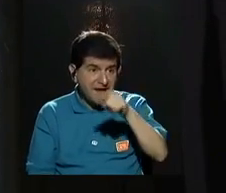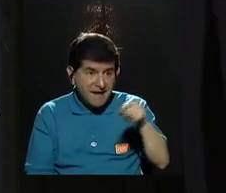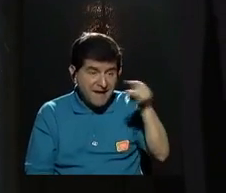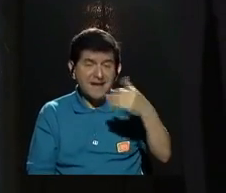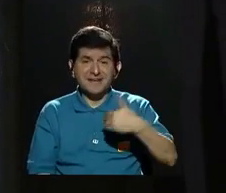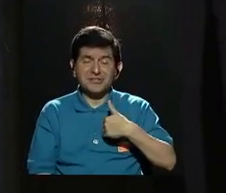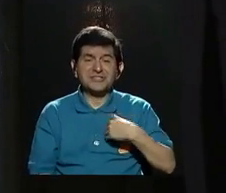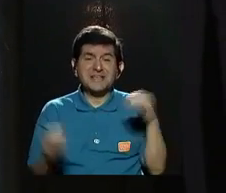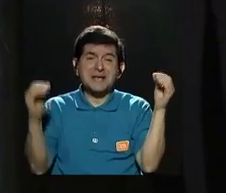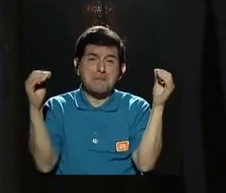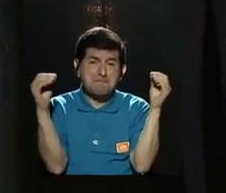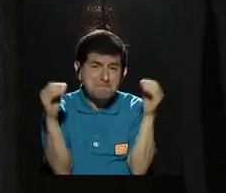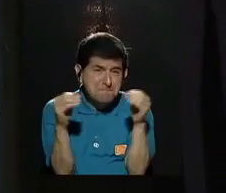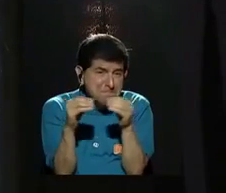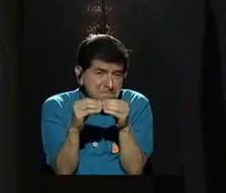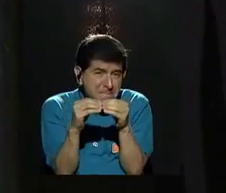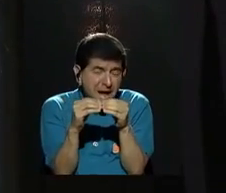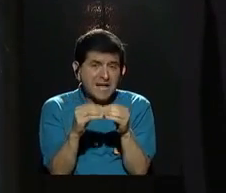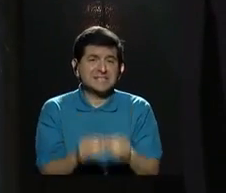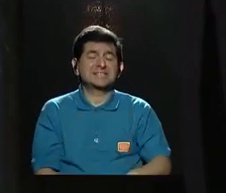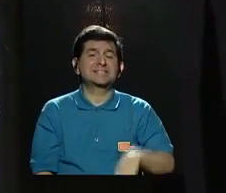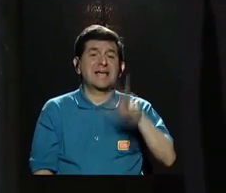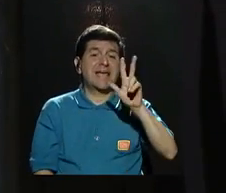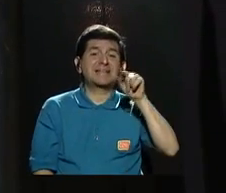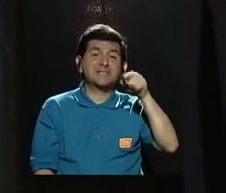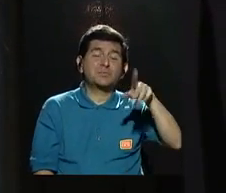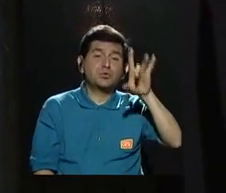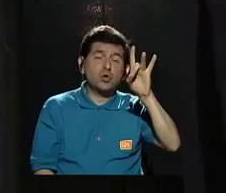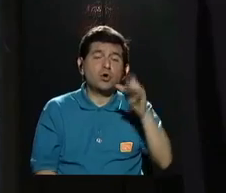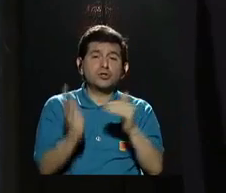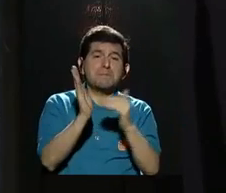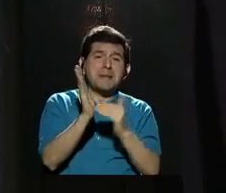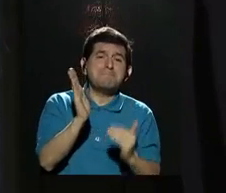more than 3.8 billion people